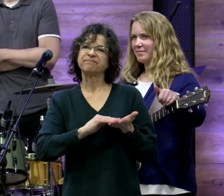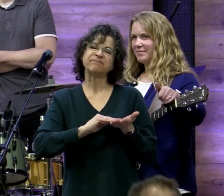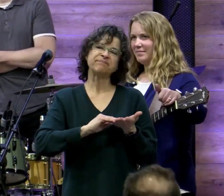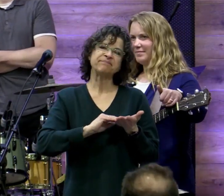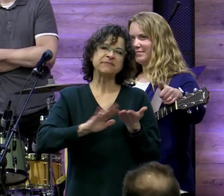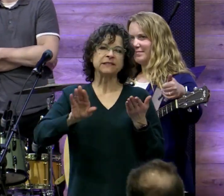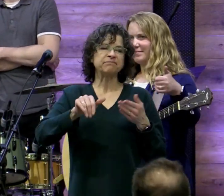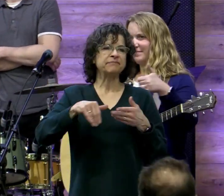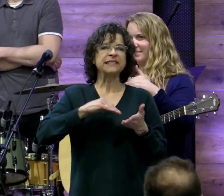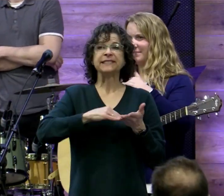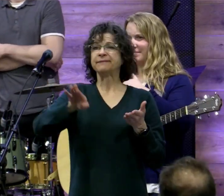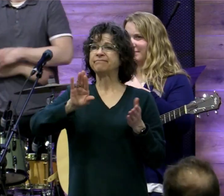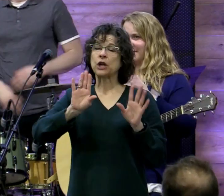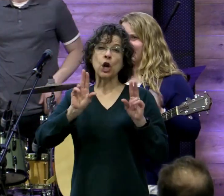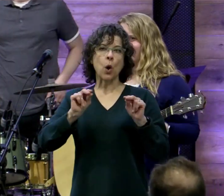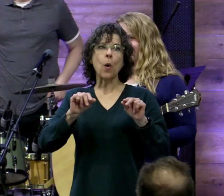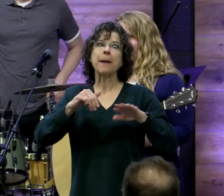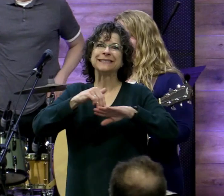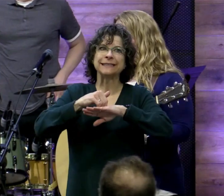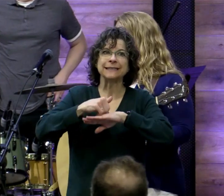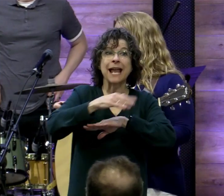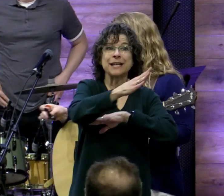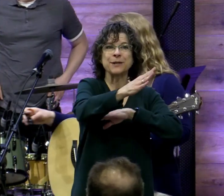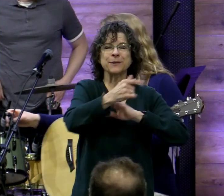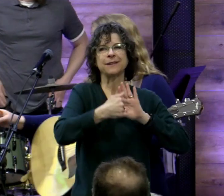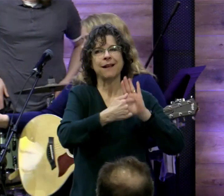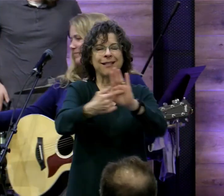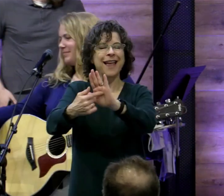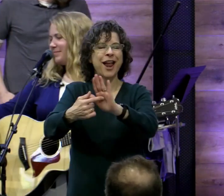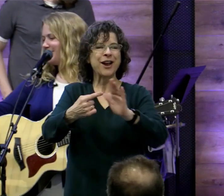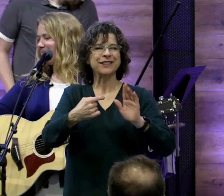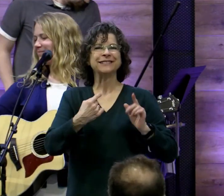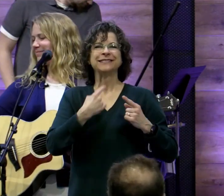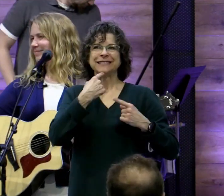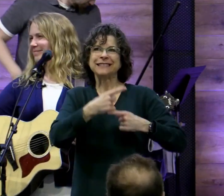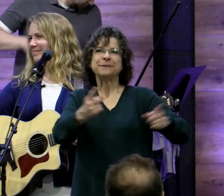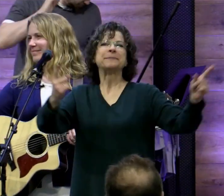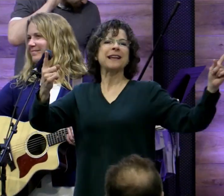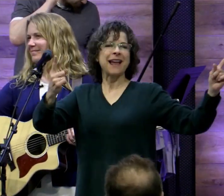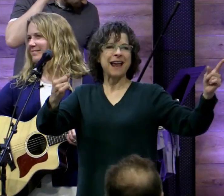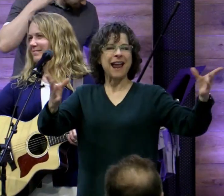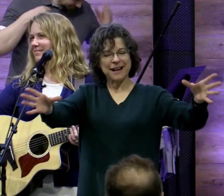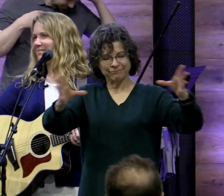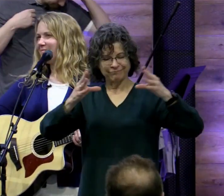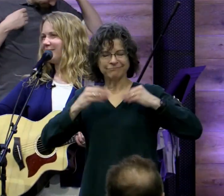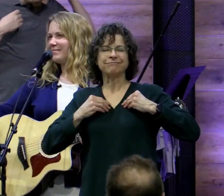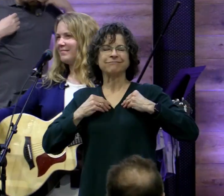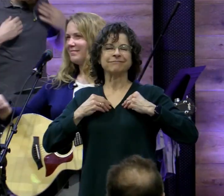to declare, display, and delight in the gospel of Jesus Christ. Have a great week.